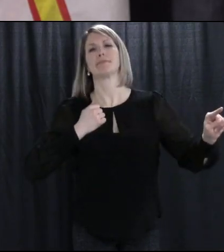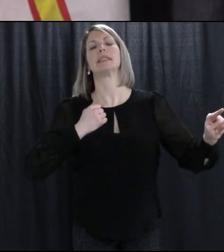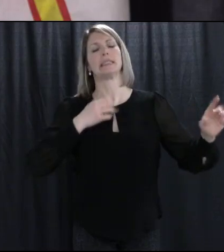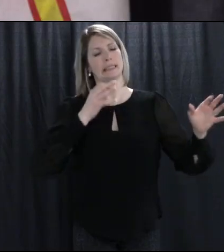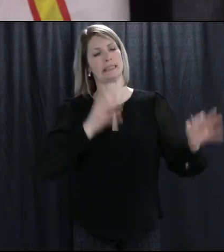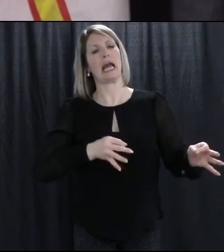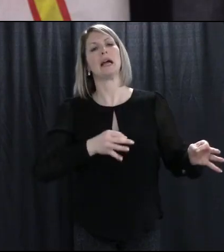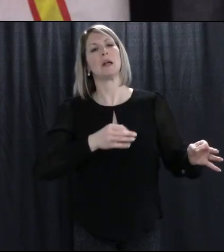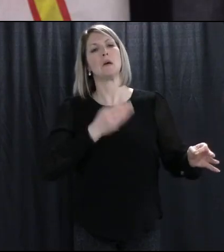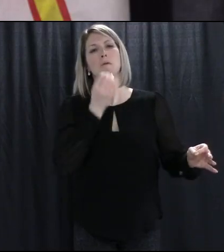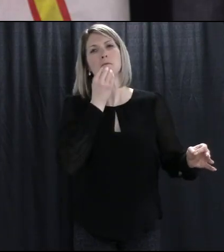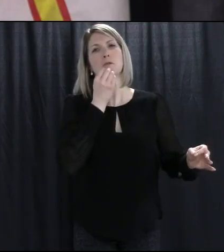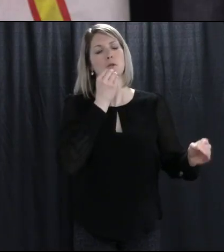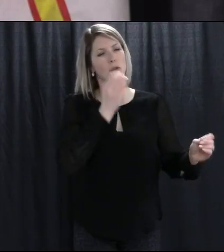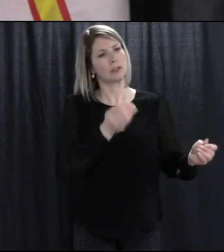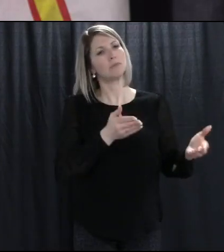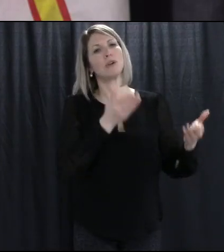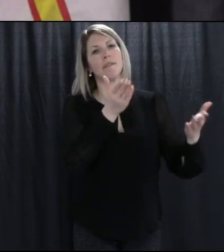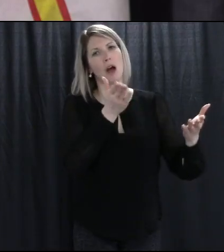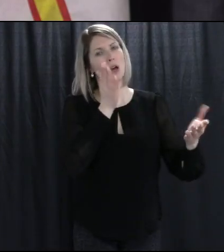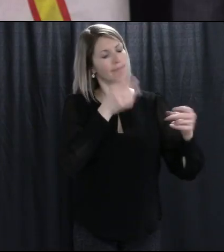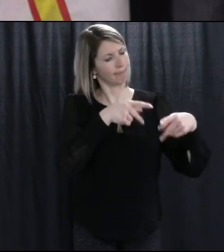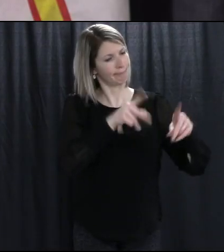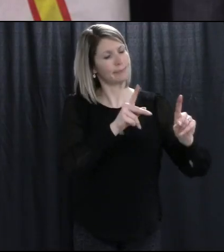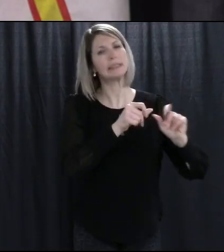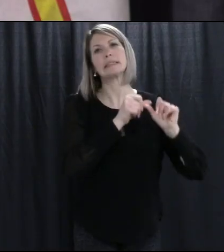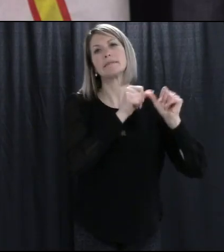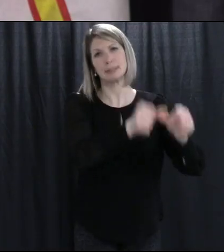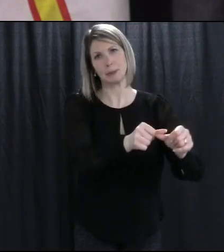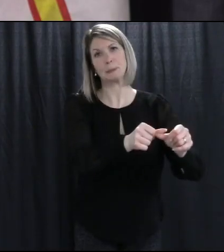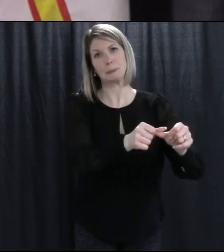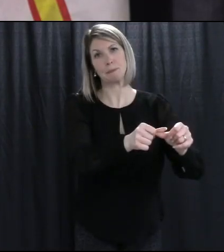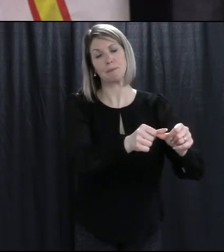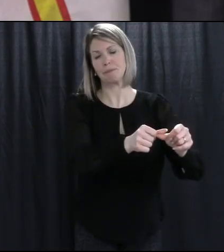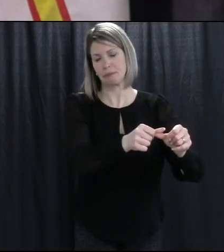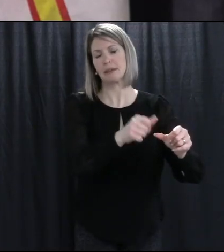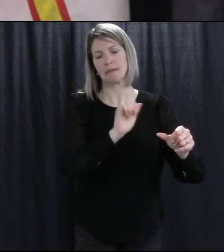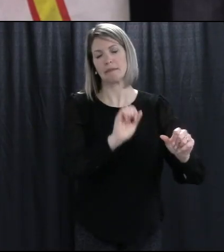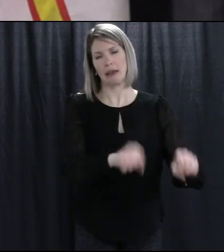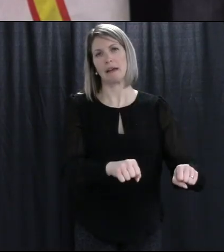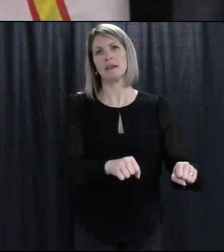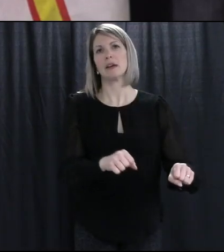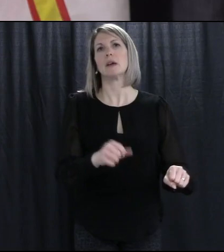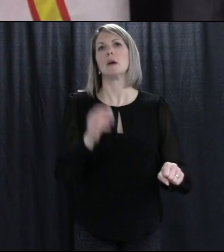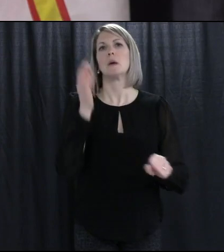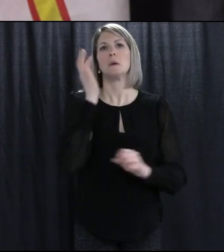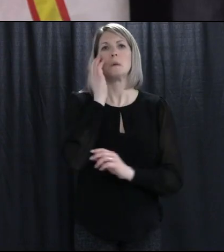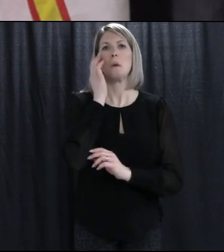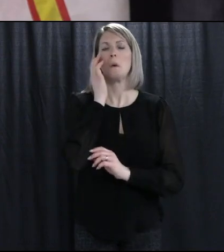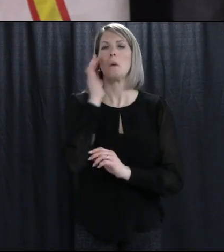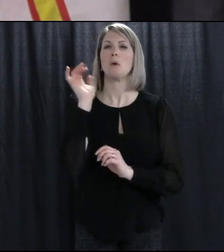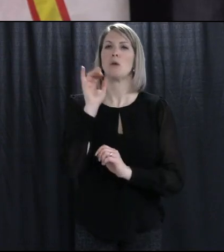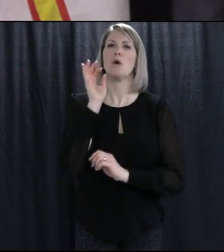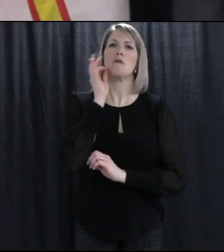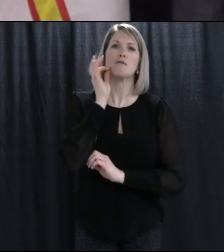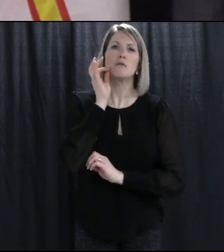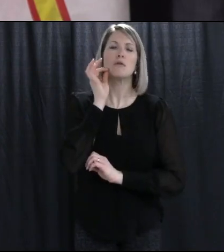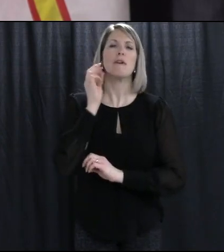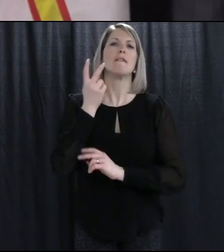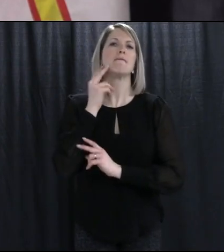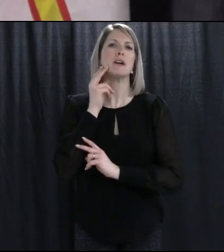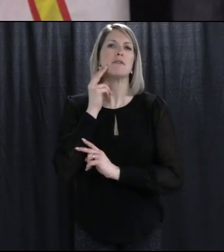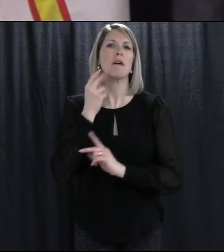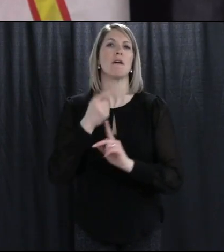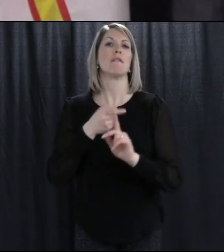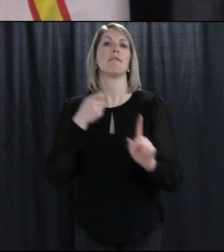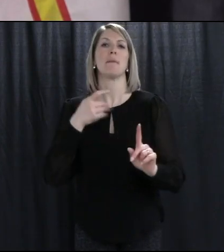food services and food supplies will continue coming across that border. As you know, this time of the year, a lot of the fruits and vegetables would come,